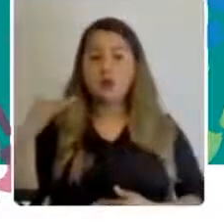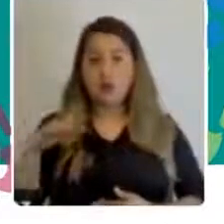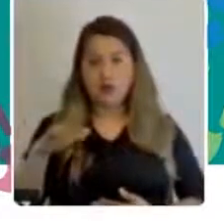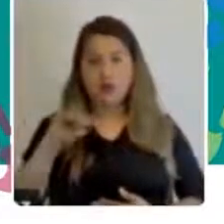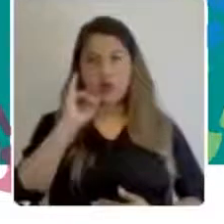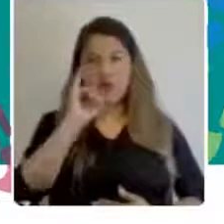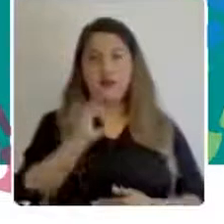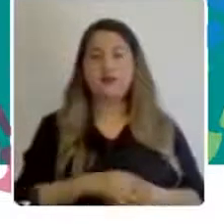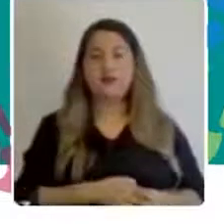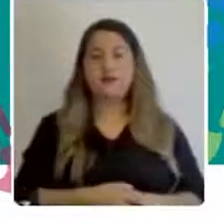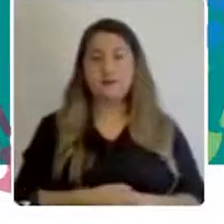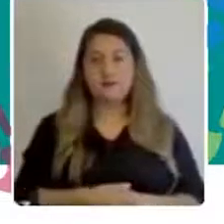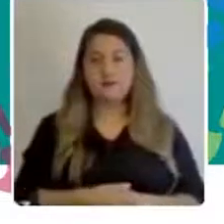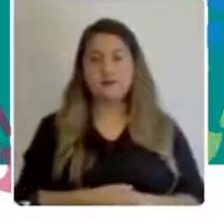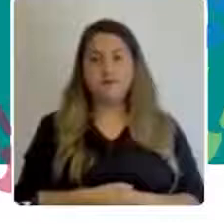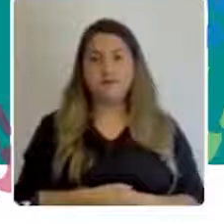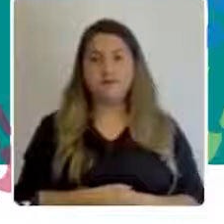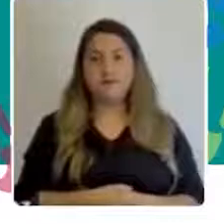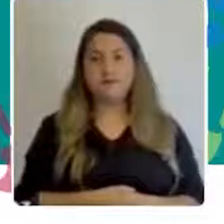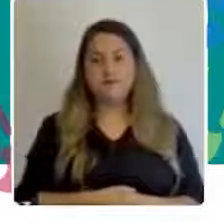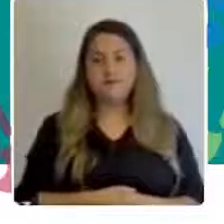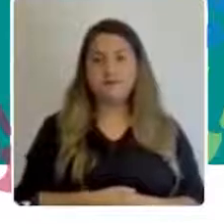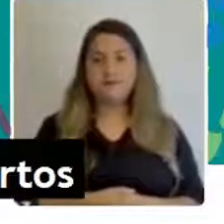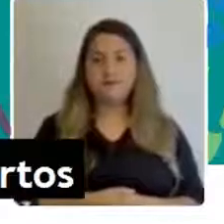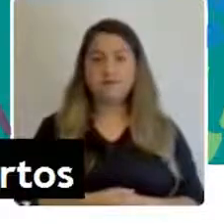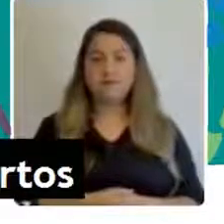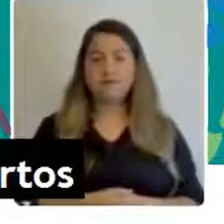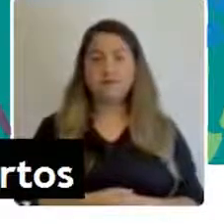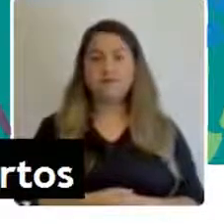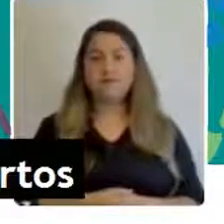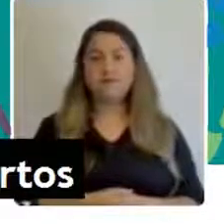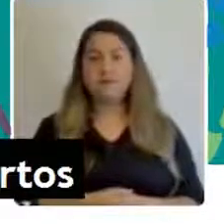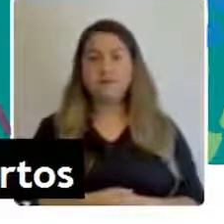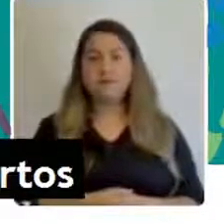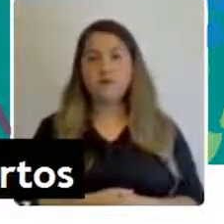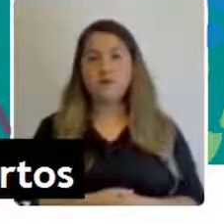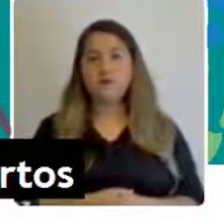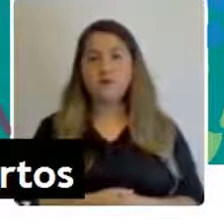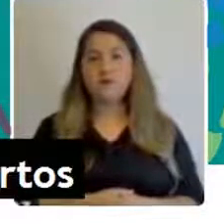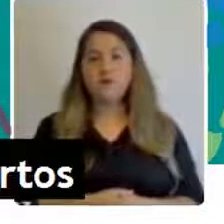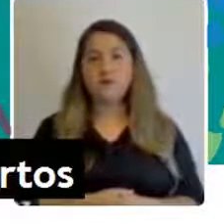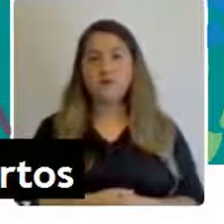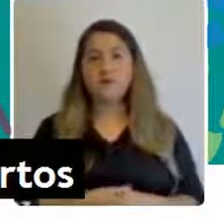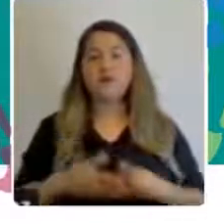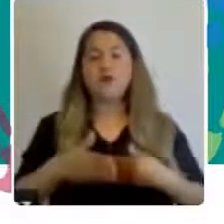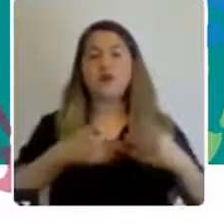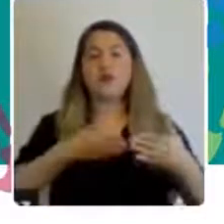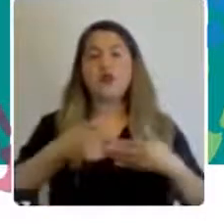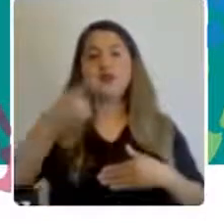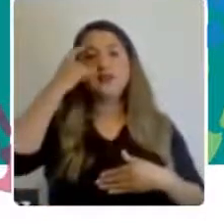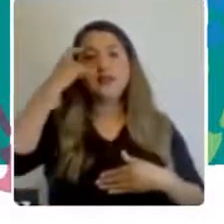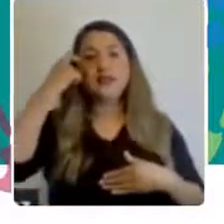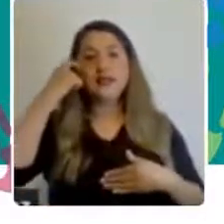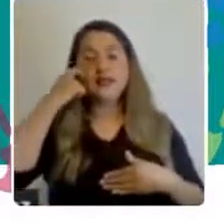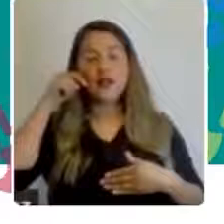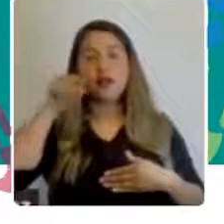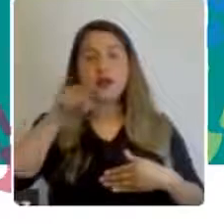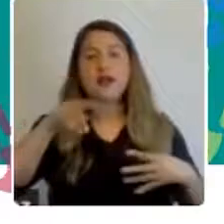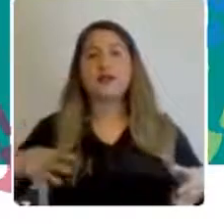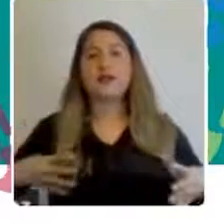Europe created the European Reference Network, which are linking several centers of expertise and